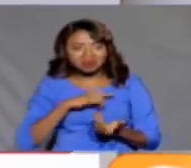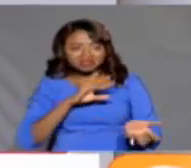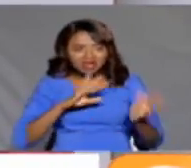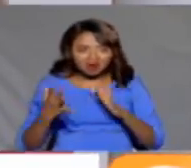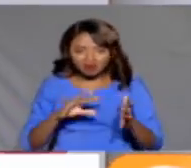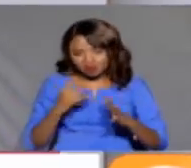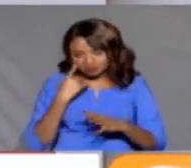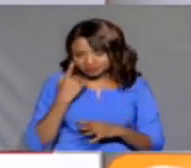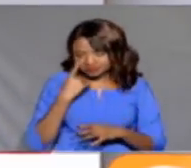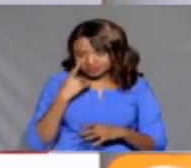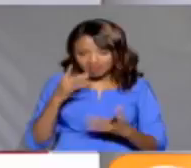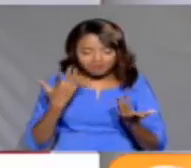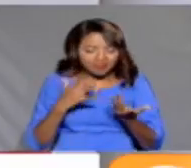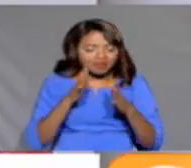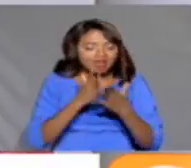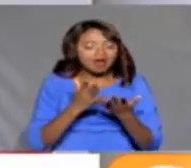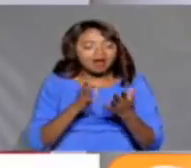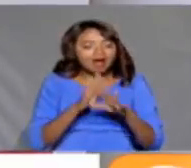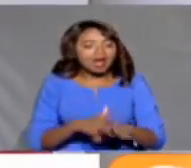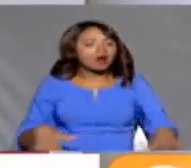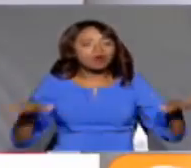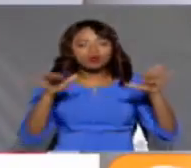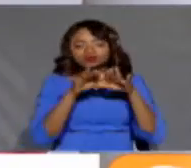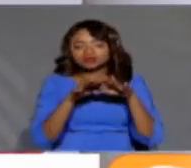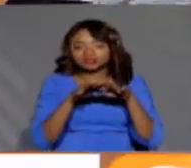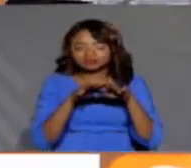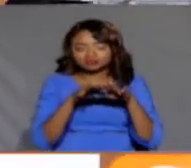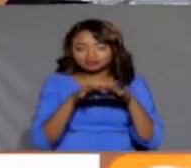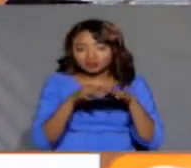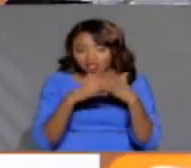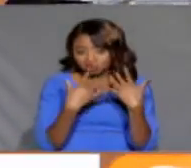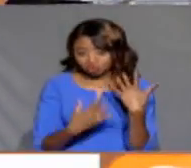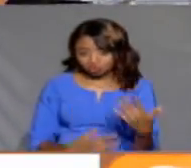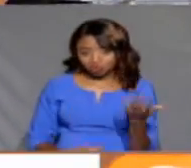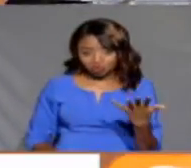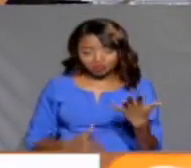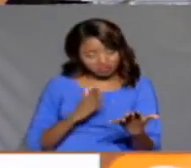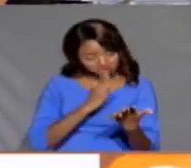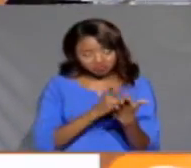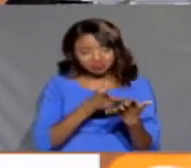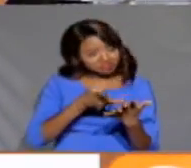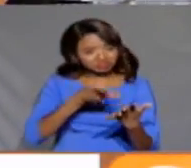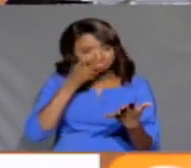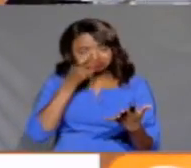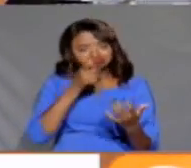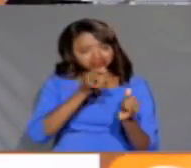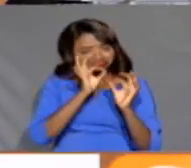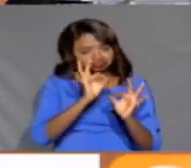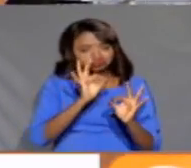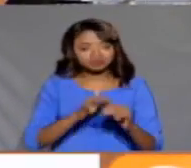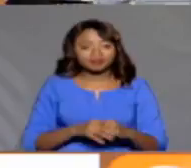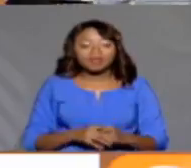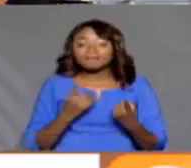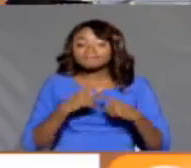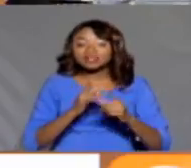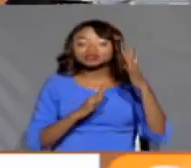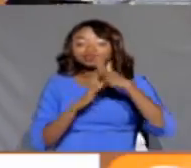an overall sort of supreme document. But quite honestly, that's very attractive. That's very attractive. But the problem with it